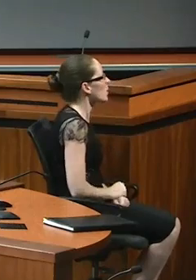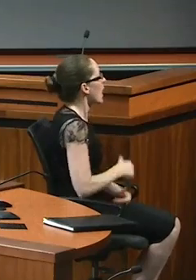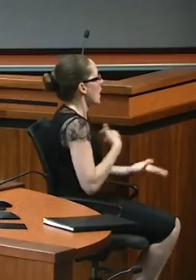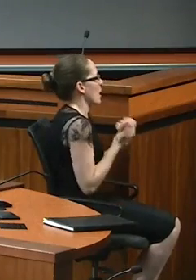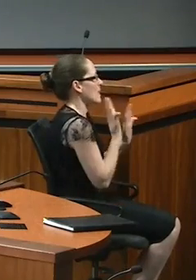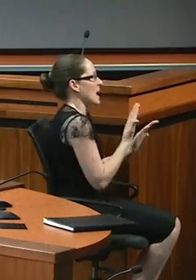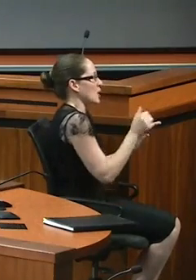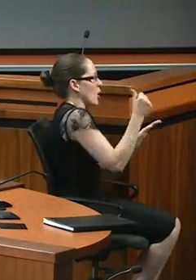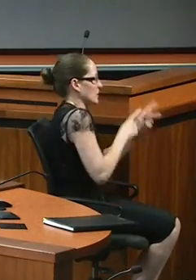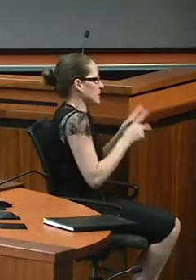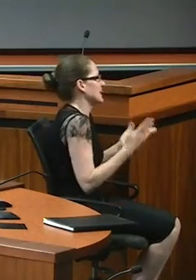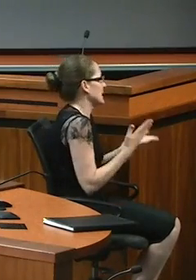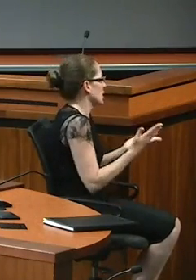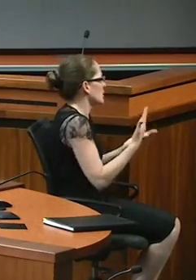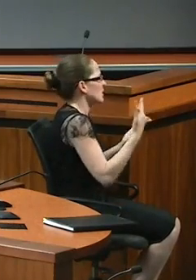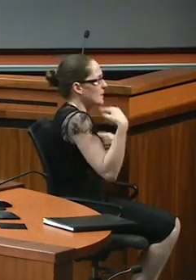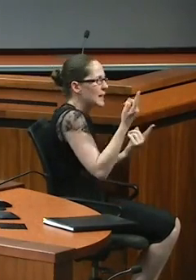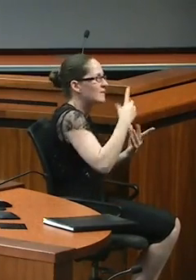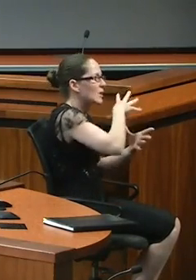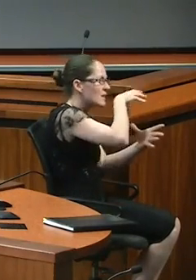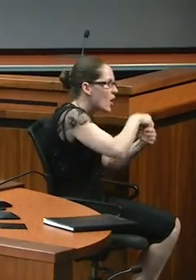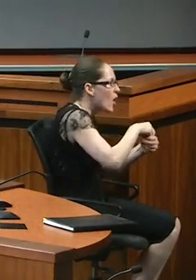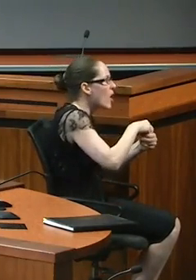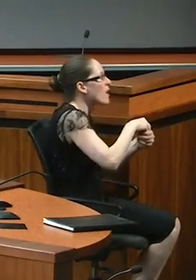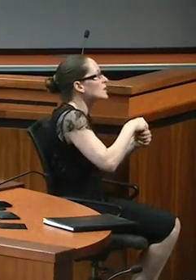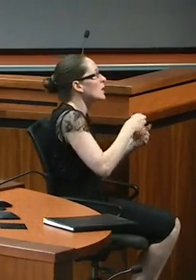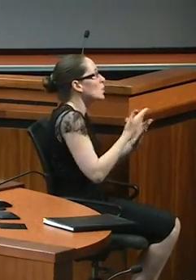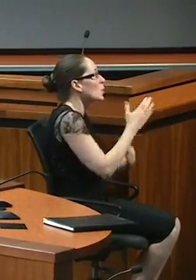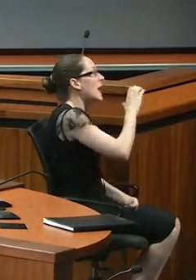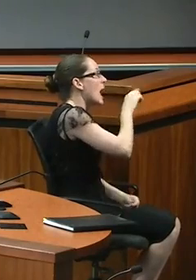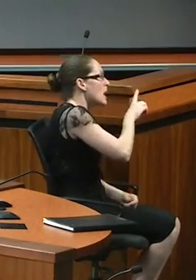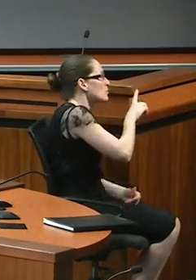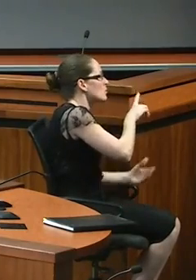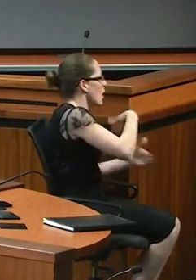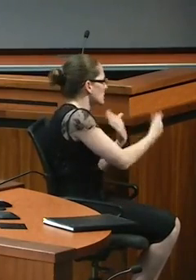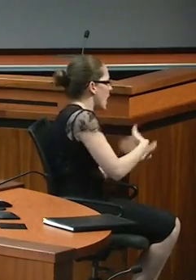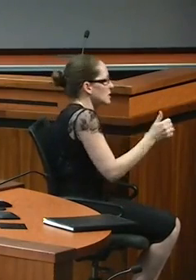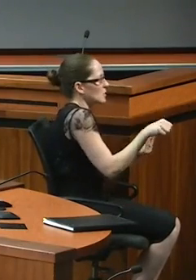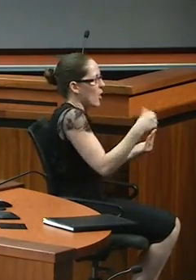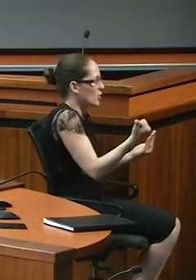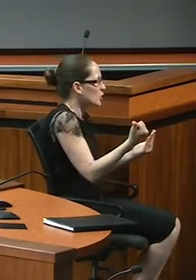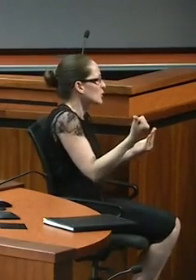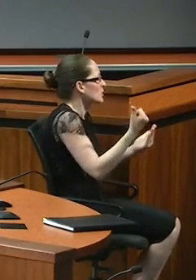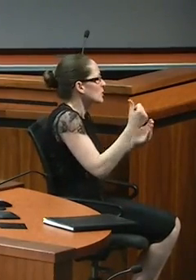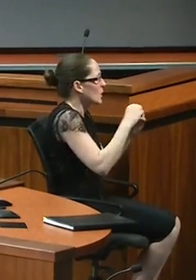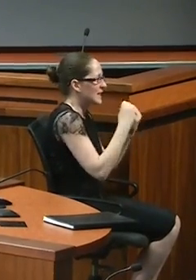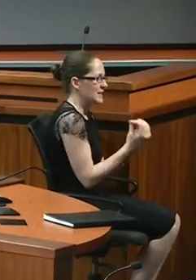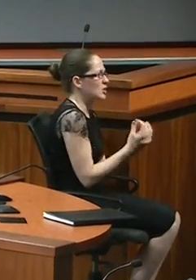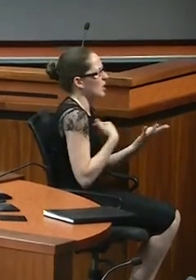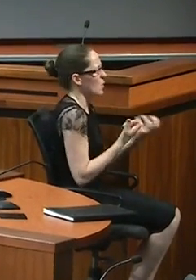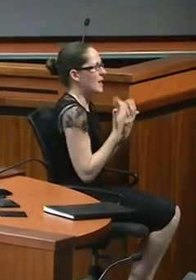since the beginning, whether through the CAG process or others, the flood group, and I want to thank everybody for being such a big part of what's been happening so